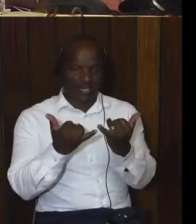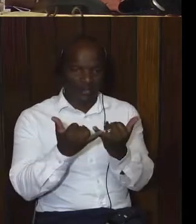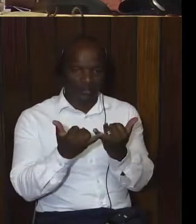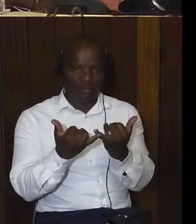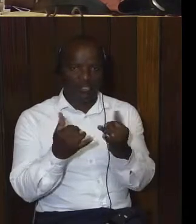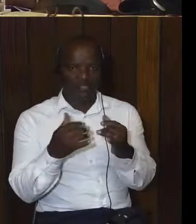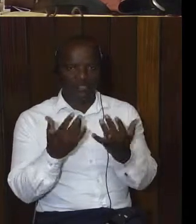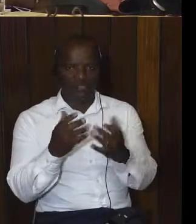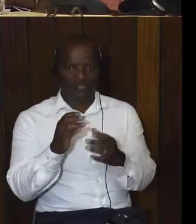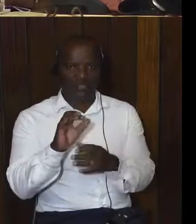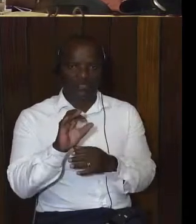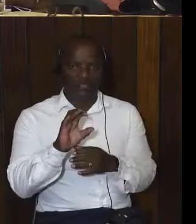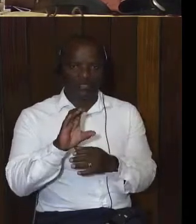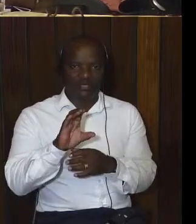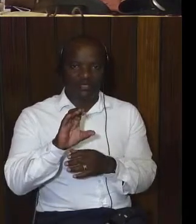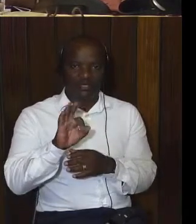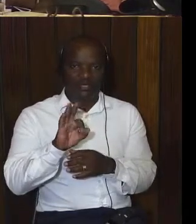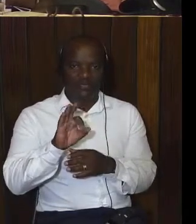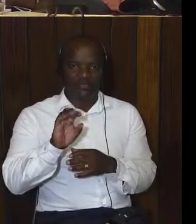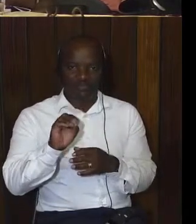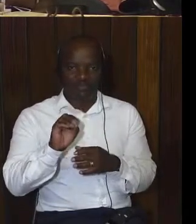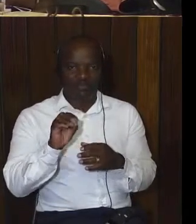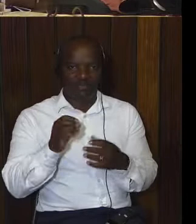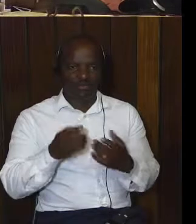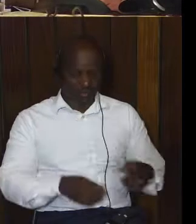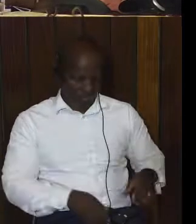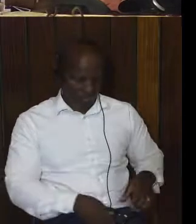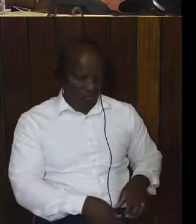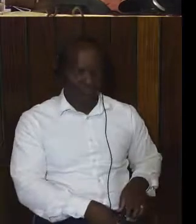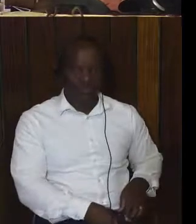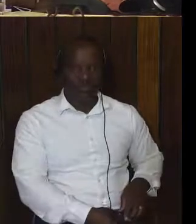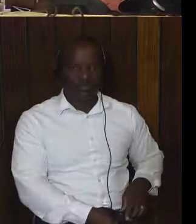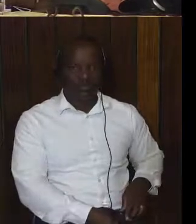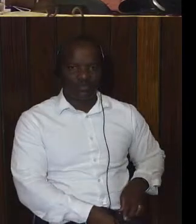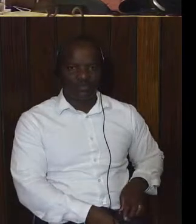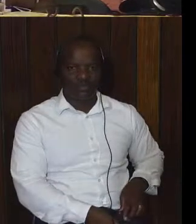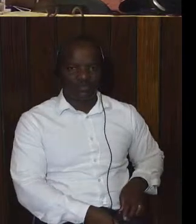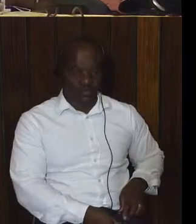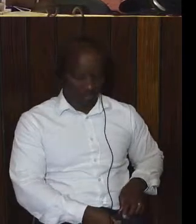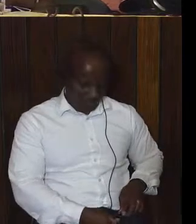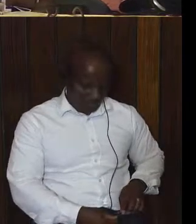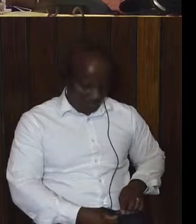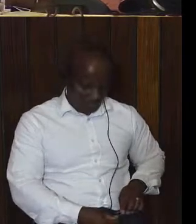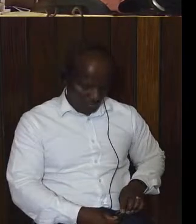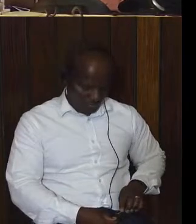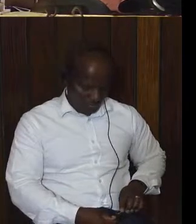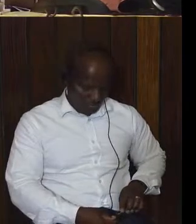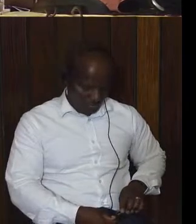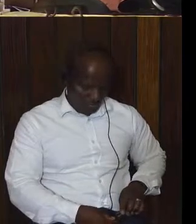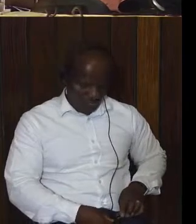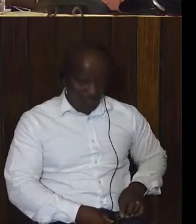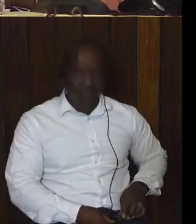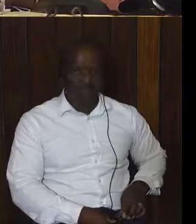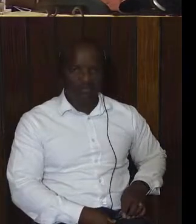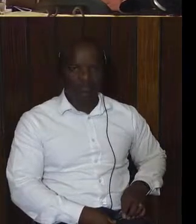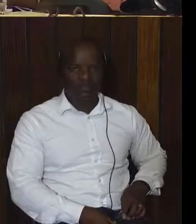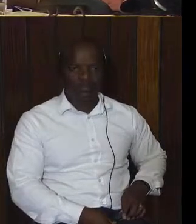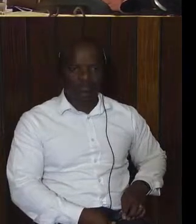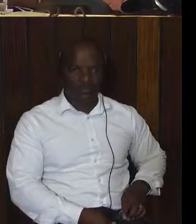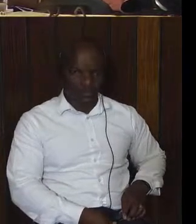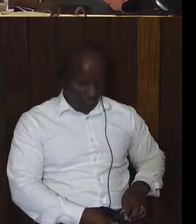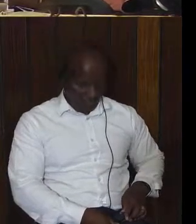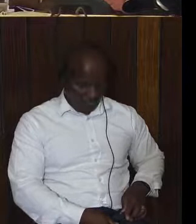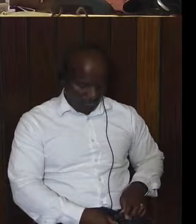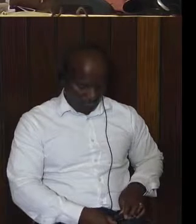and the CFOs work very closely together, and I work very closely with the HOD. But the budgeting process